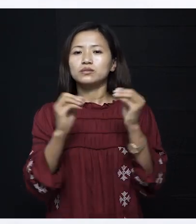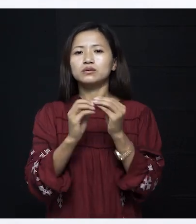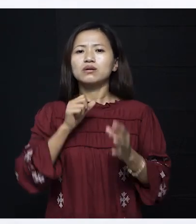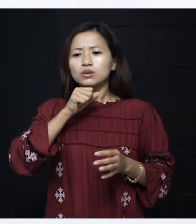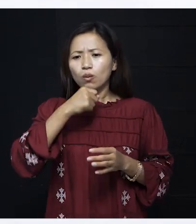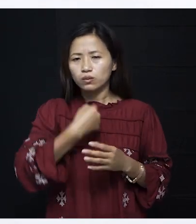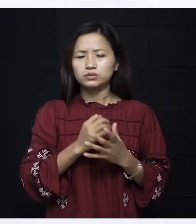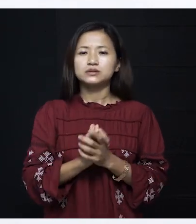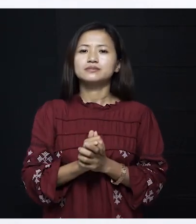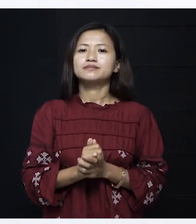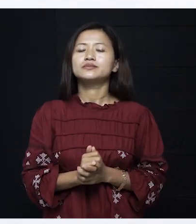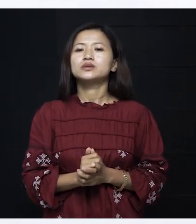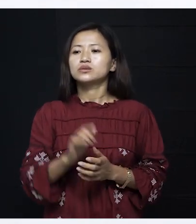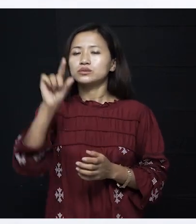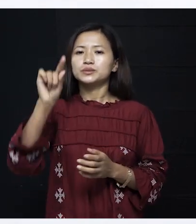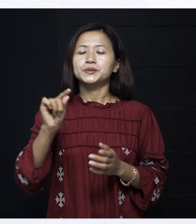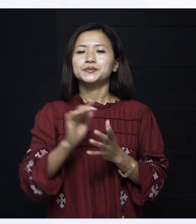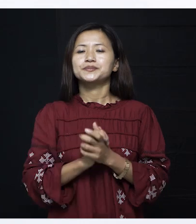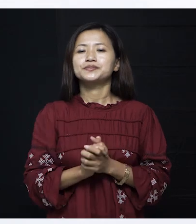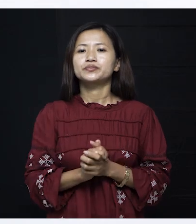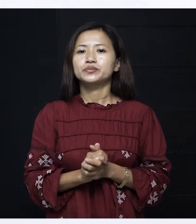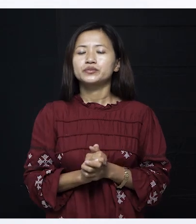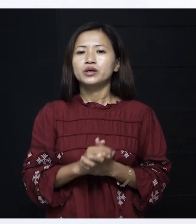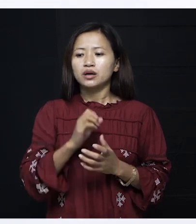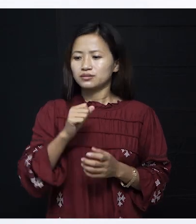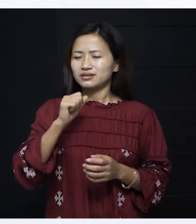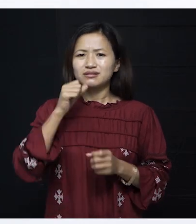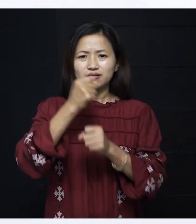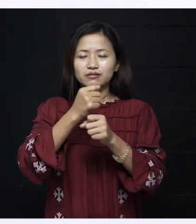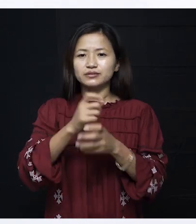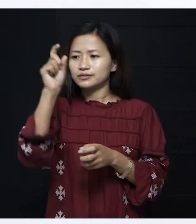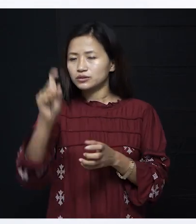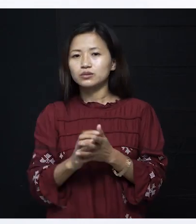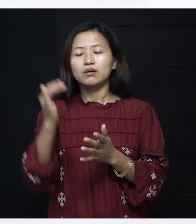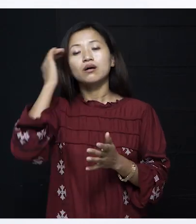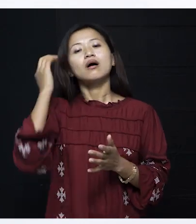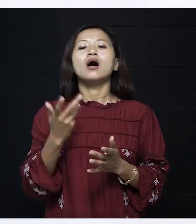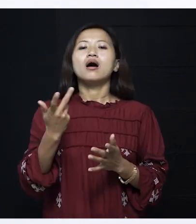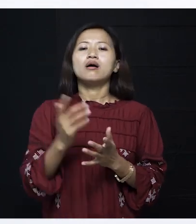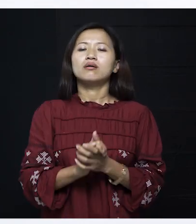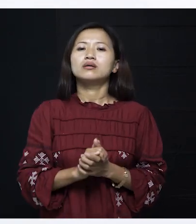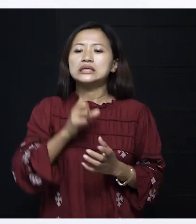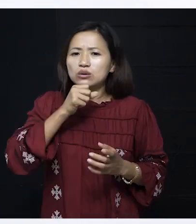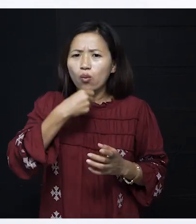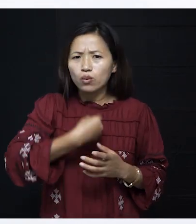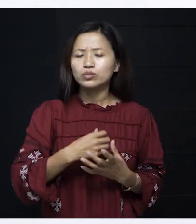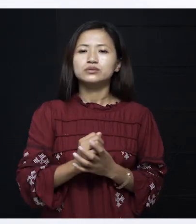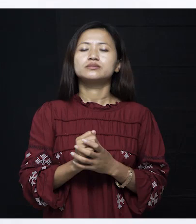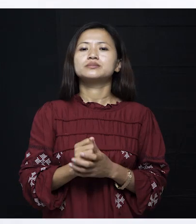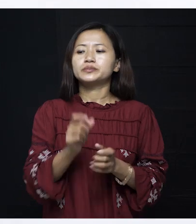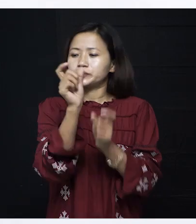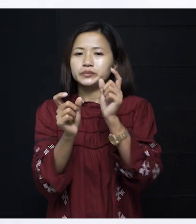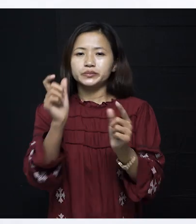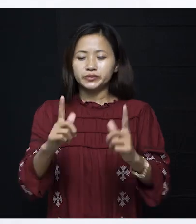older people, okay, if it is to do with the older people, here also the government, they need to know how many older people are living